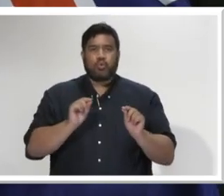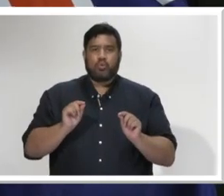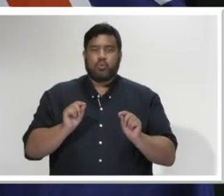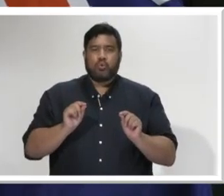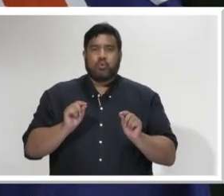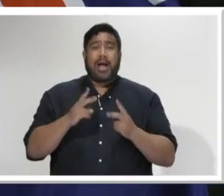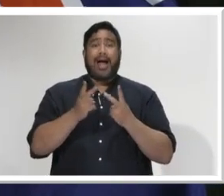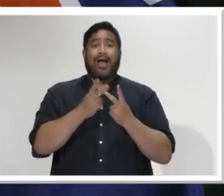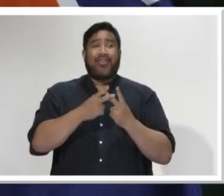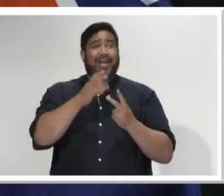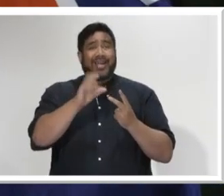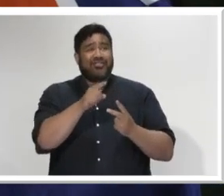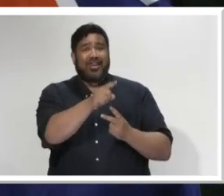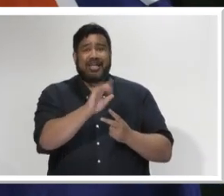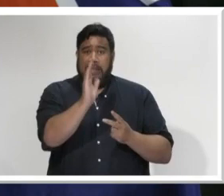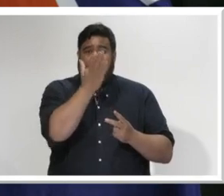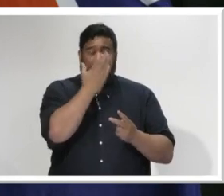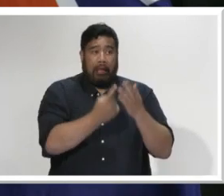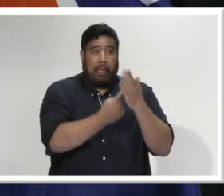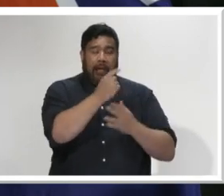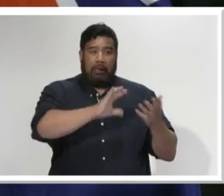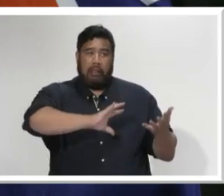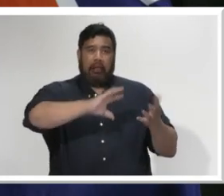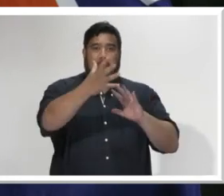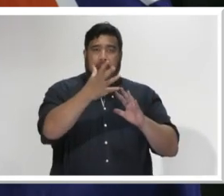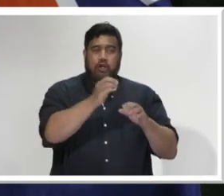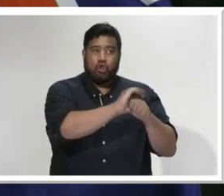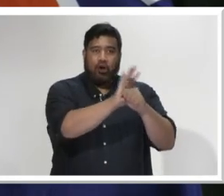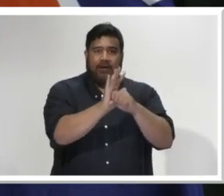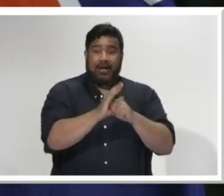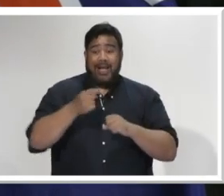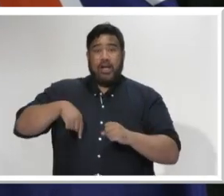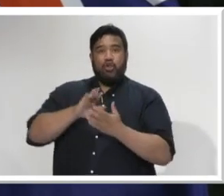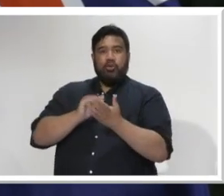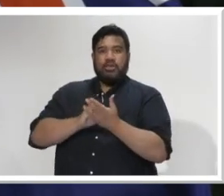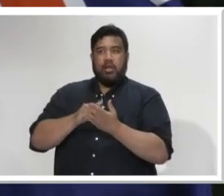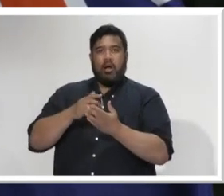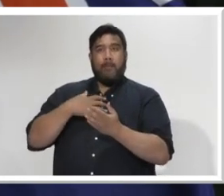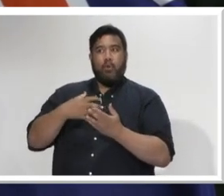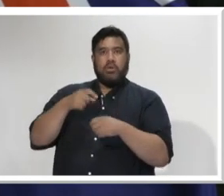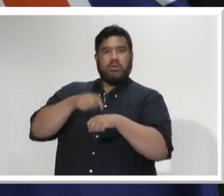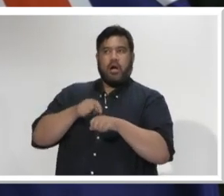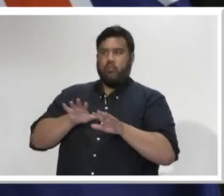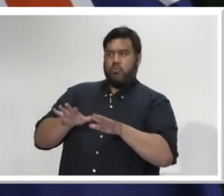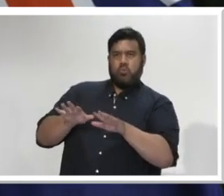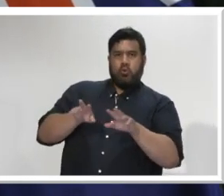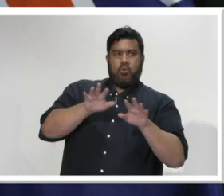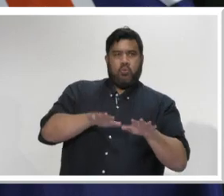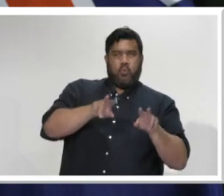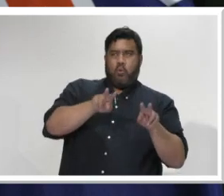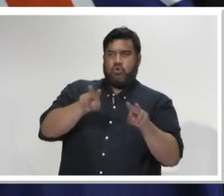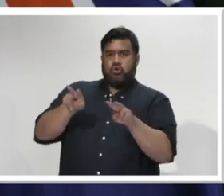before COVID-19 reached our shores. That meant we could make a choice. We could allow a wave